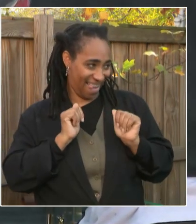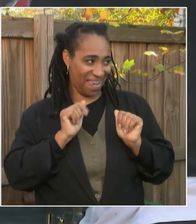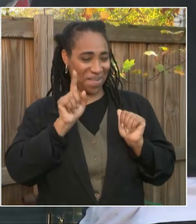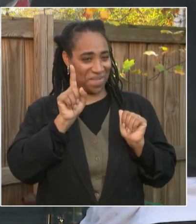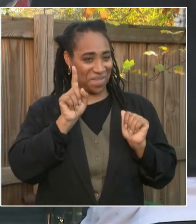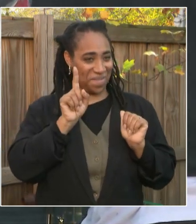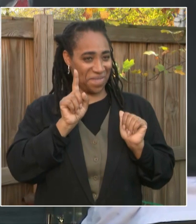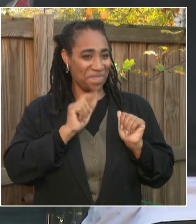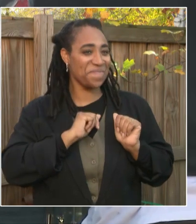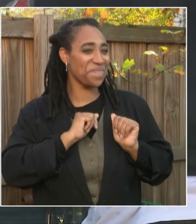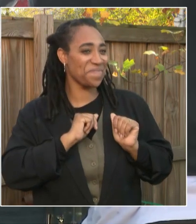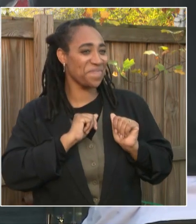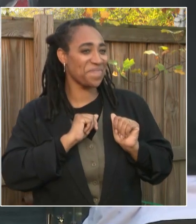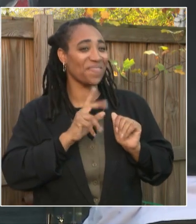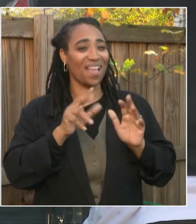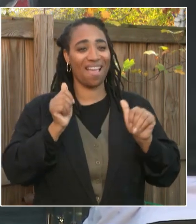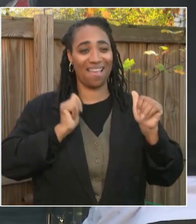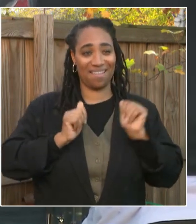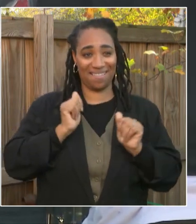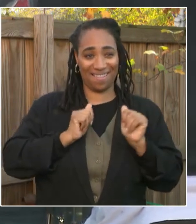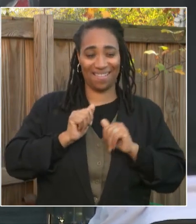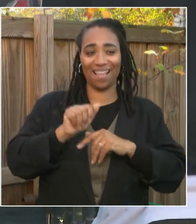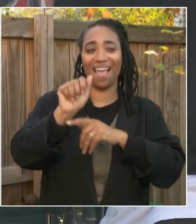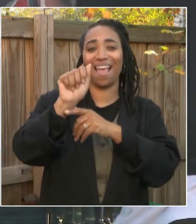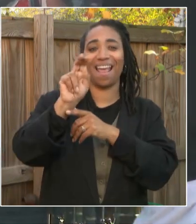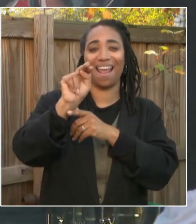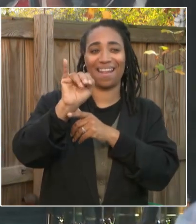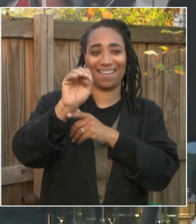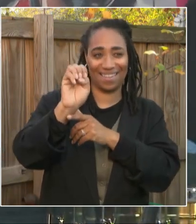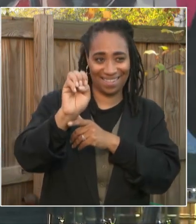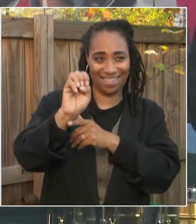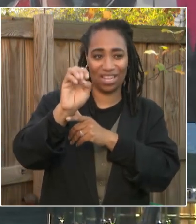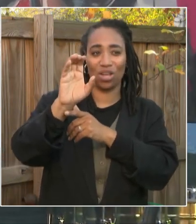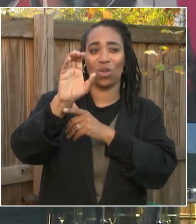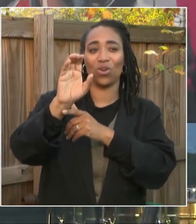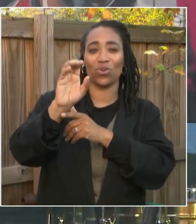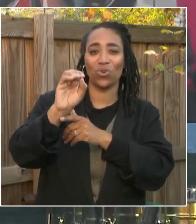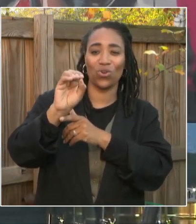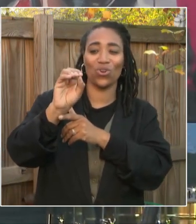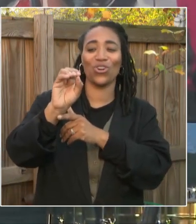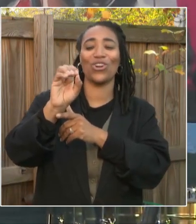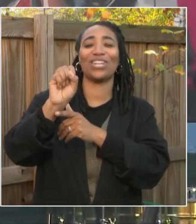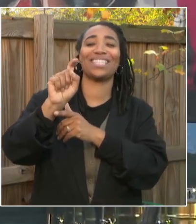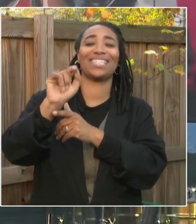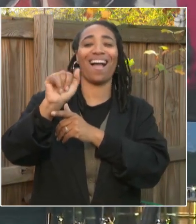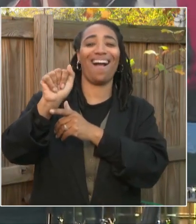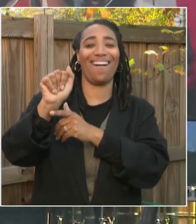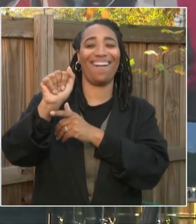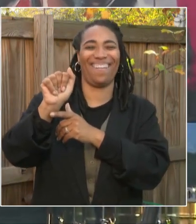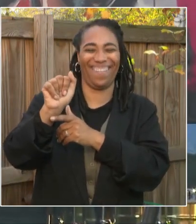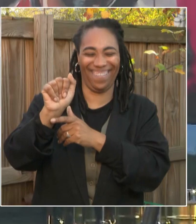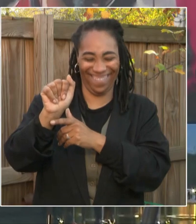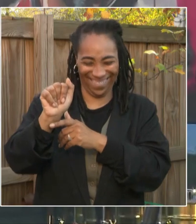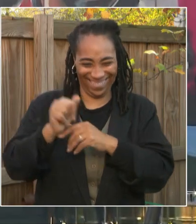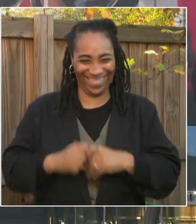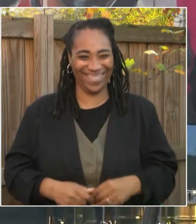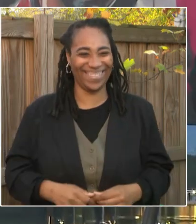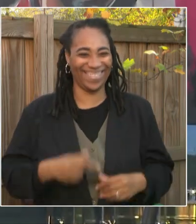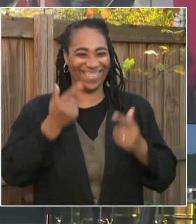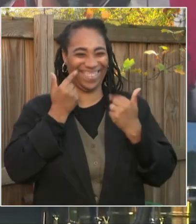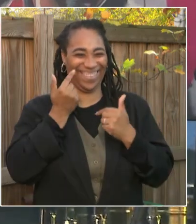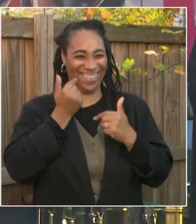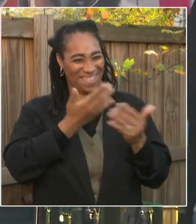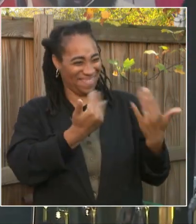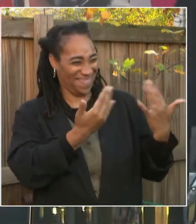Anacostia coming up, my first play, y'all. Come on out and check that out. Thank you, man. Thank you, Ron.